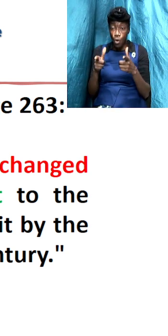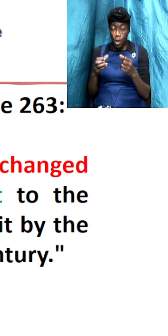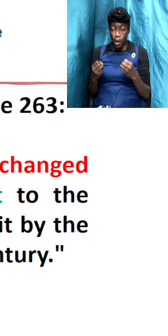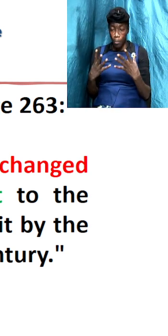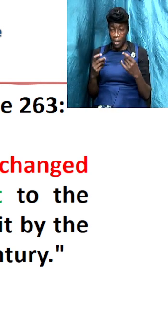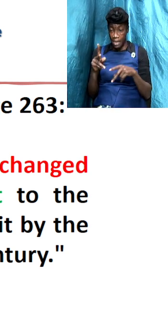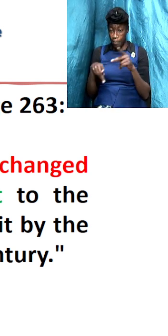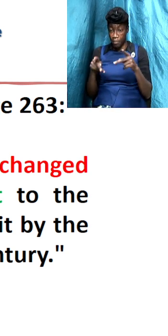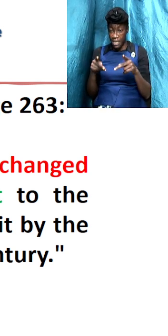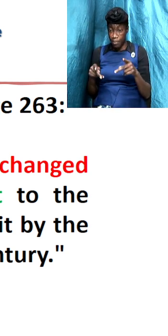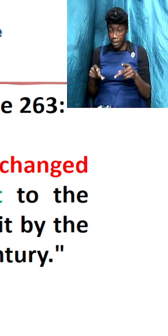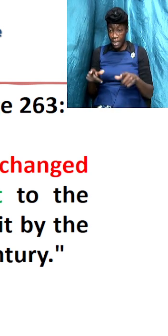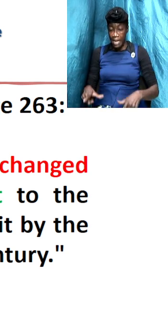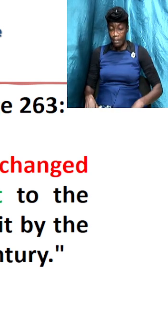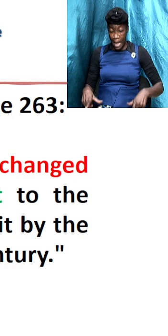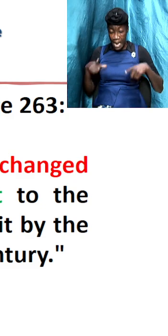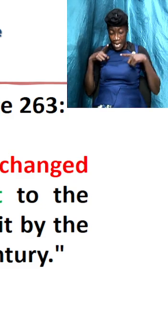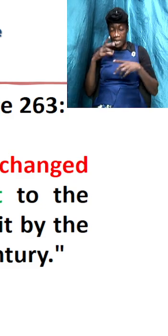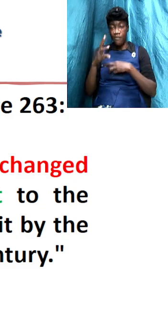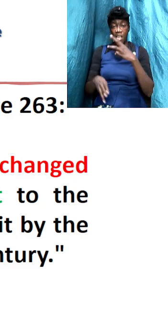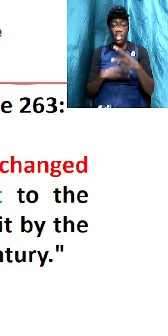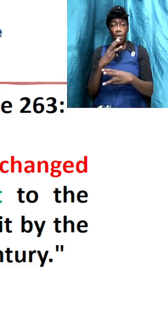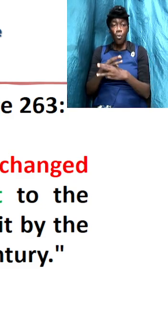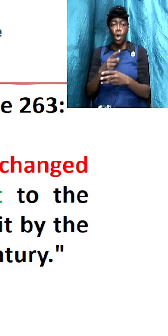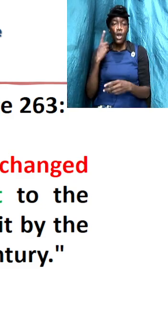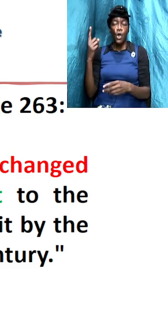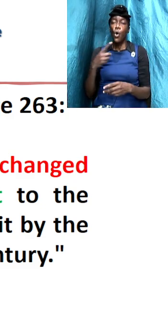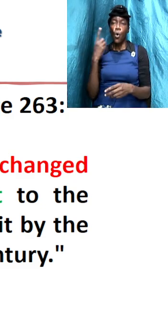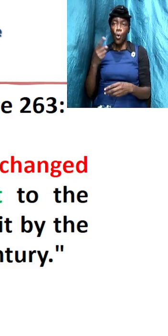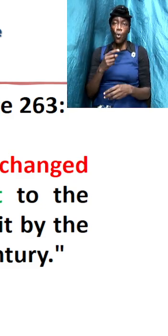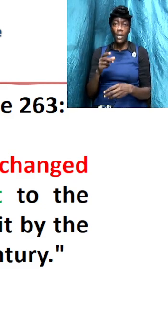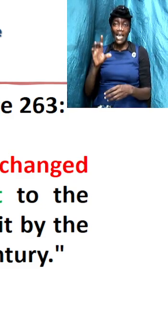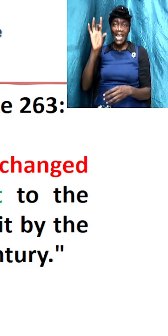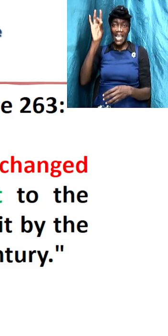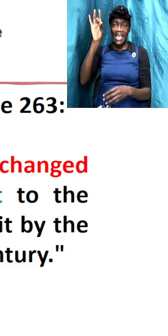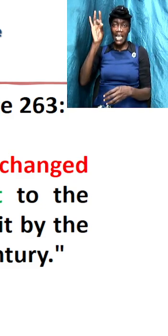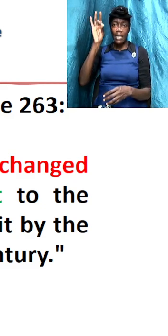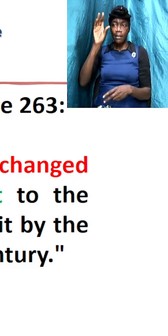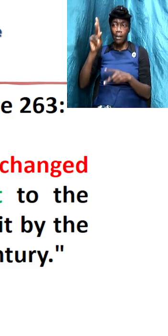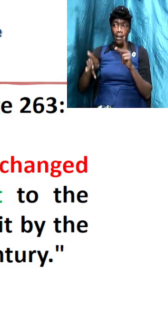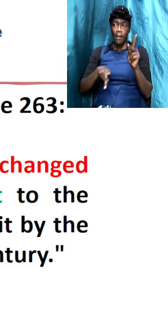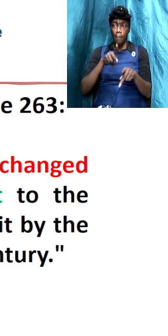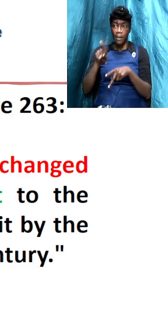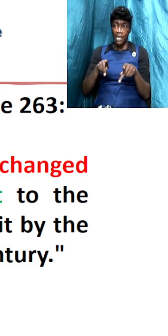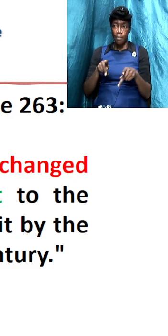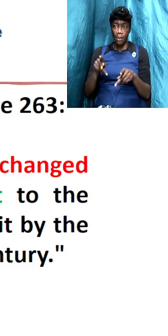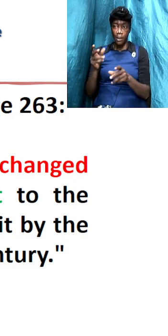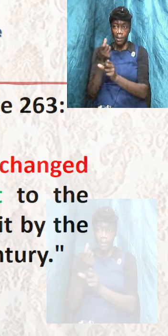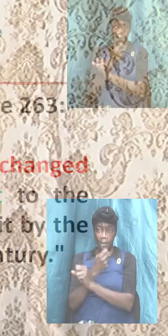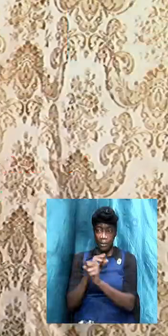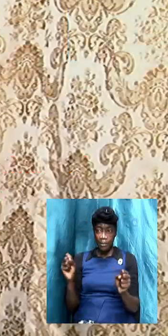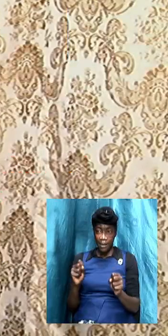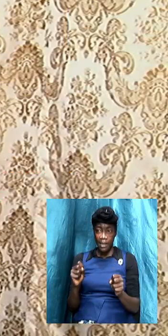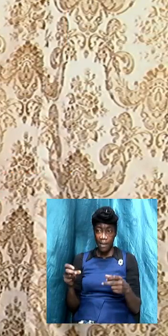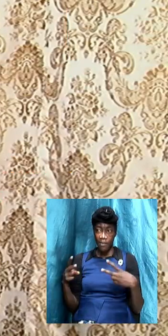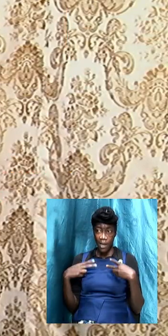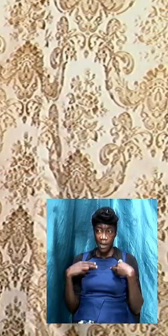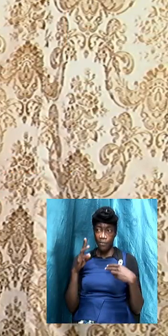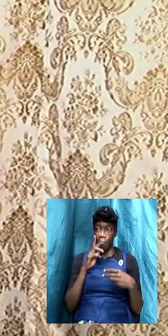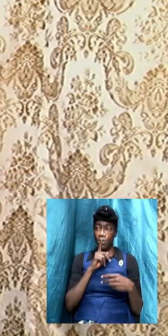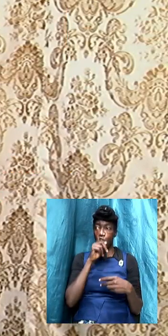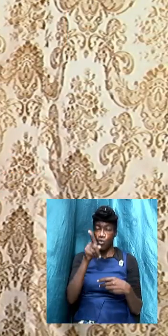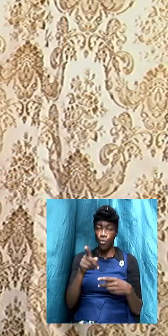and the amount of people that lived in the world, and only 8 people were saved. brethren, we have to ensure that we get it